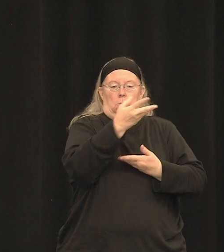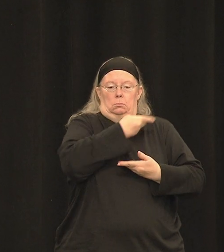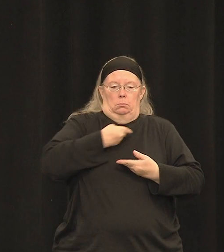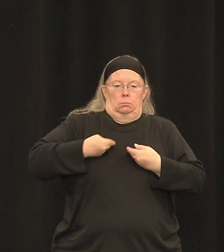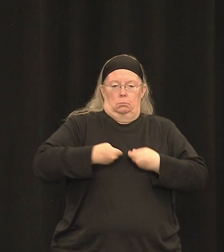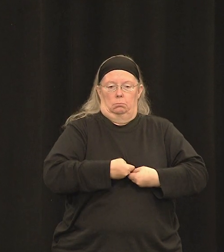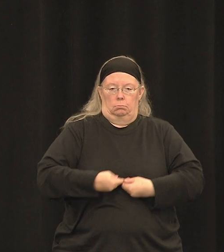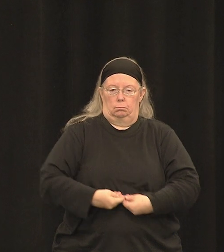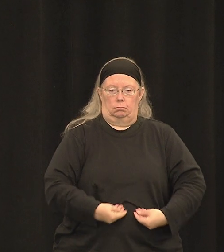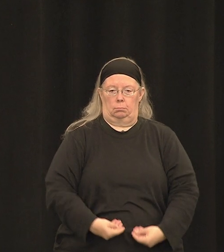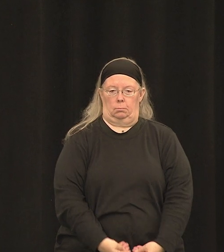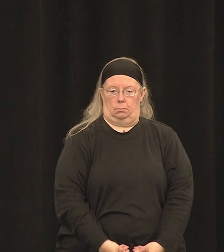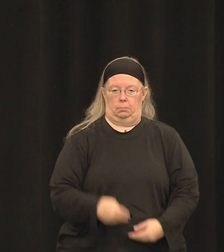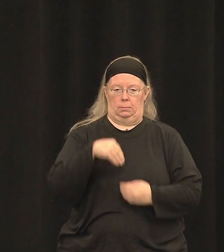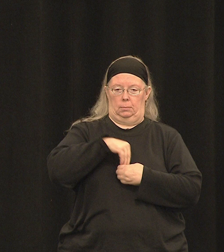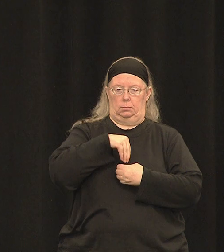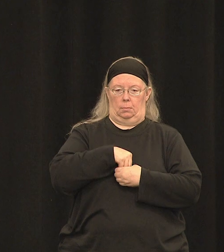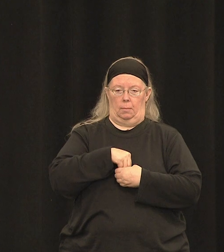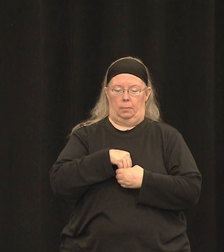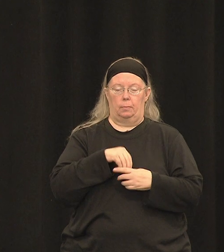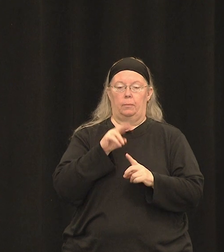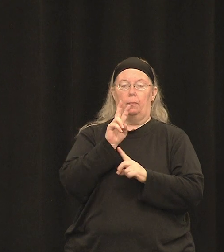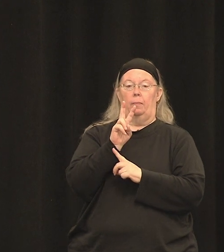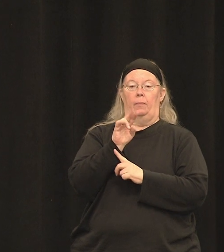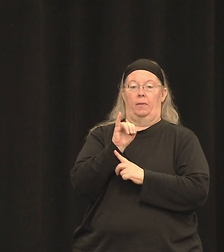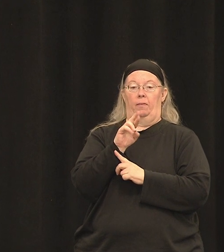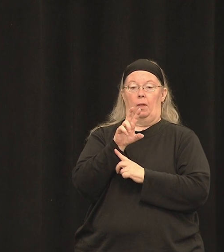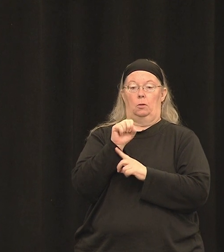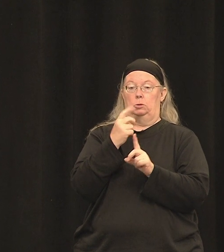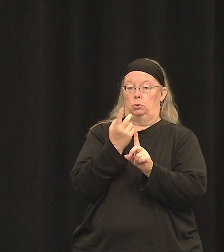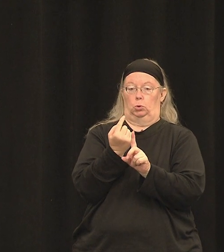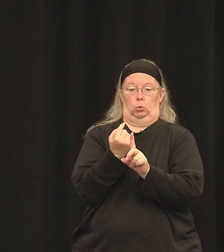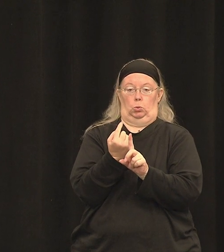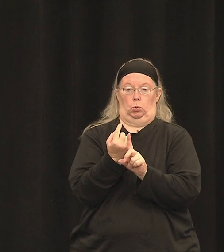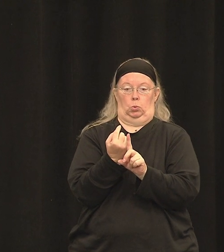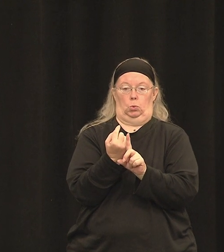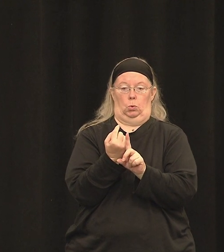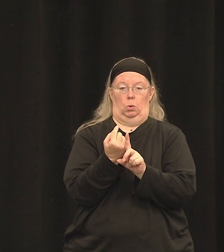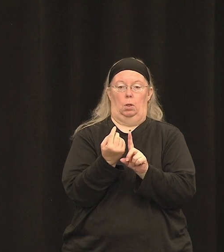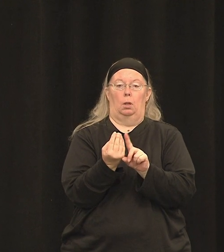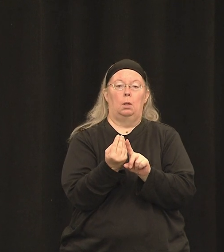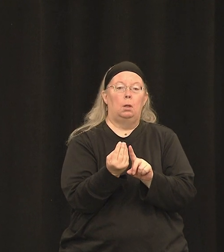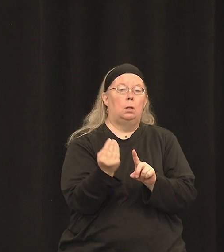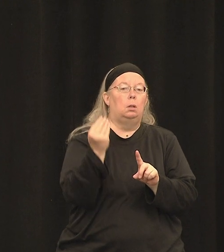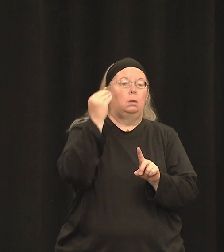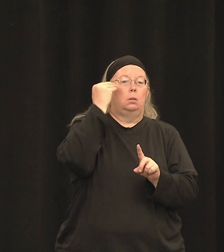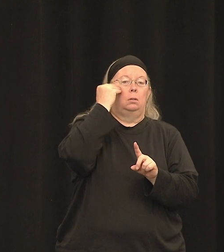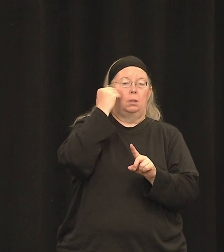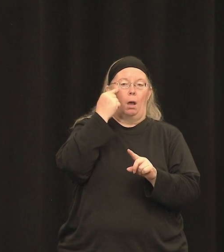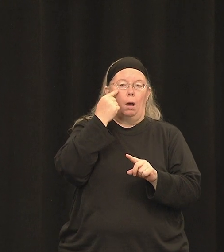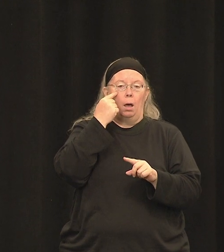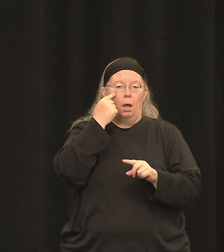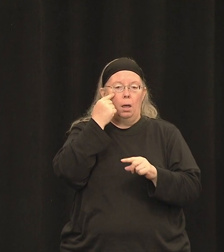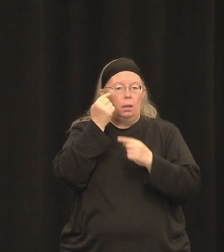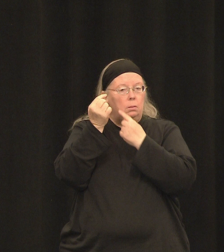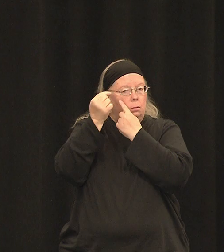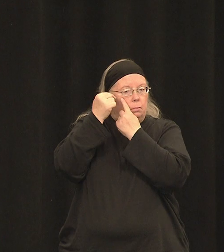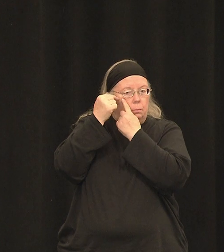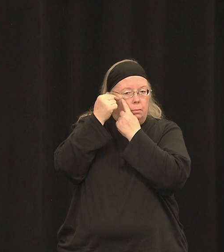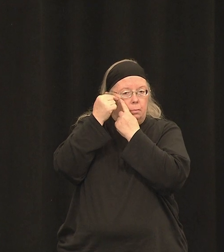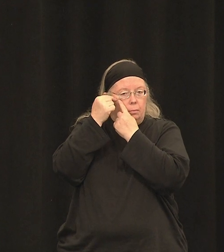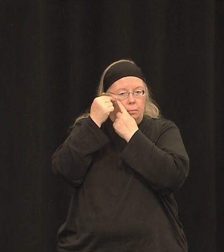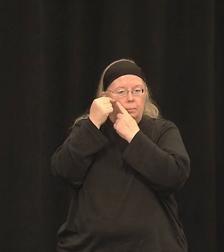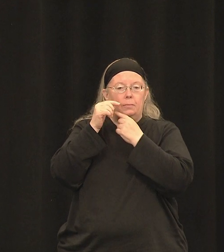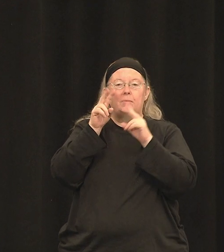The vector is then placed into the retina of the eye, just as the delivery truck might bring groceries into multiple homes. Once